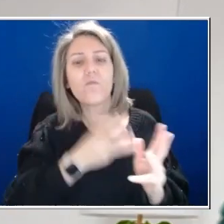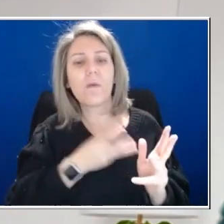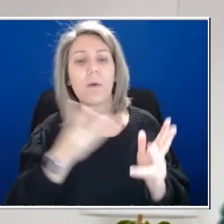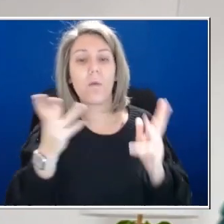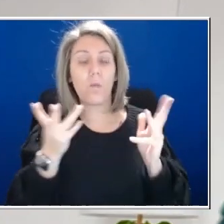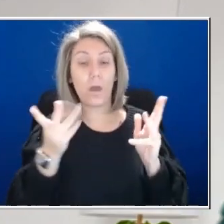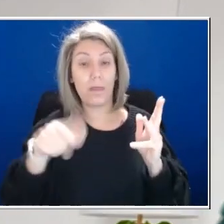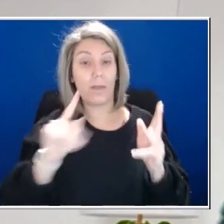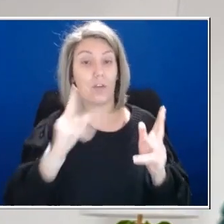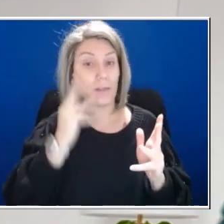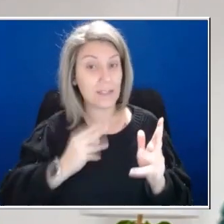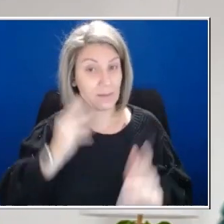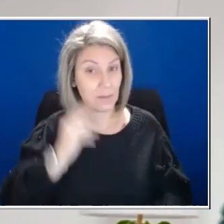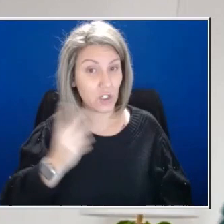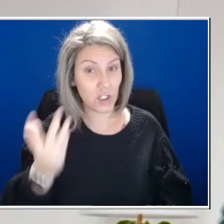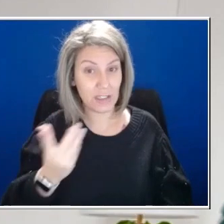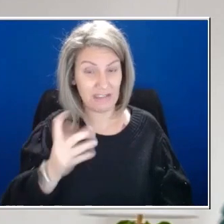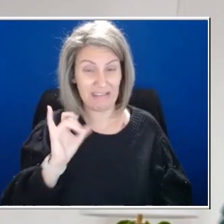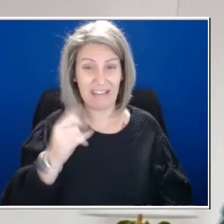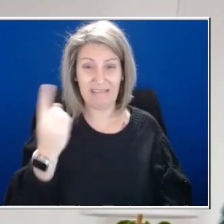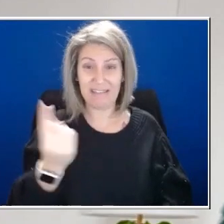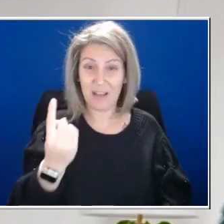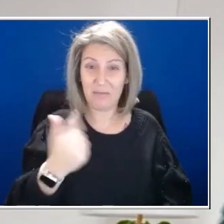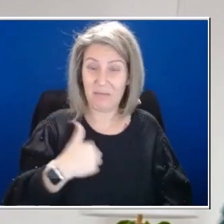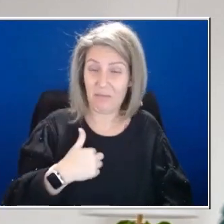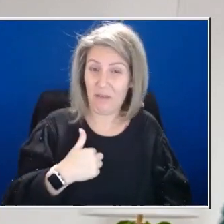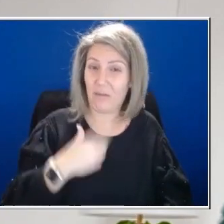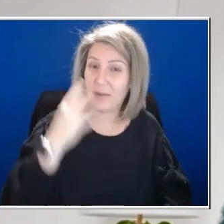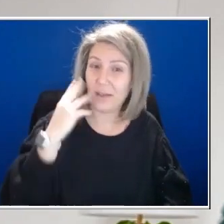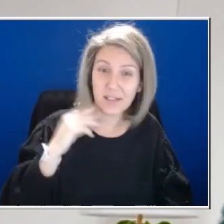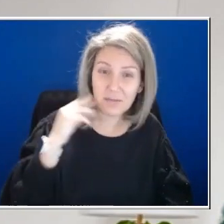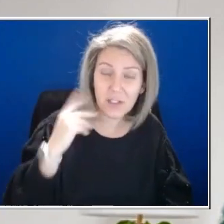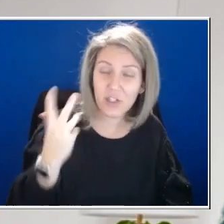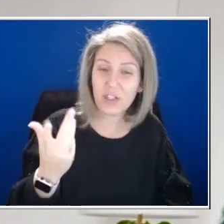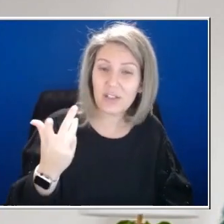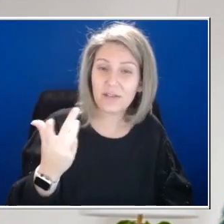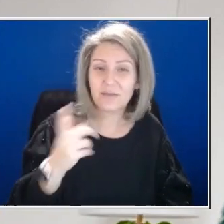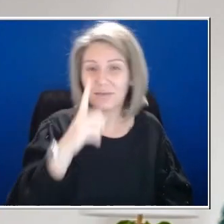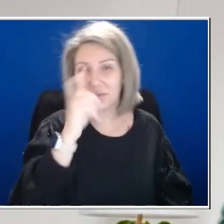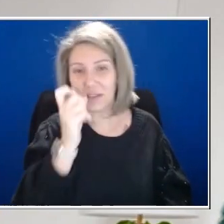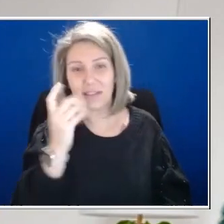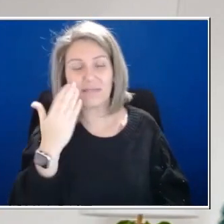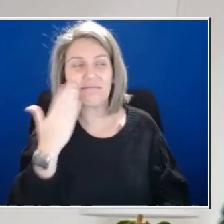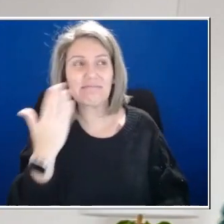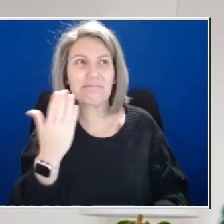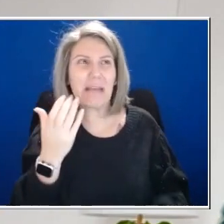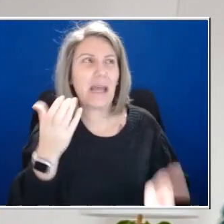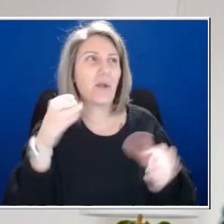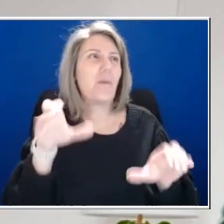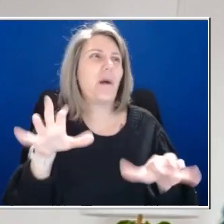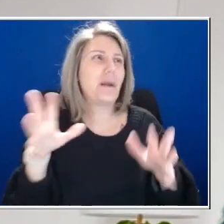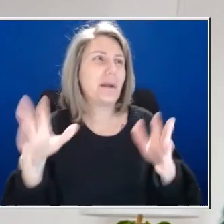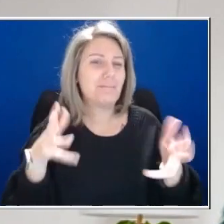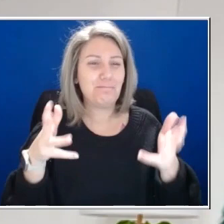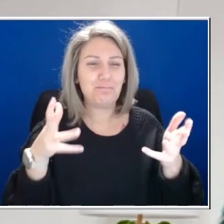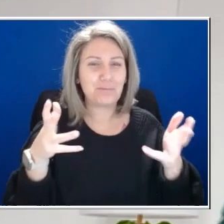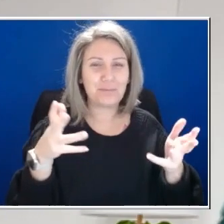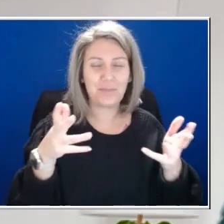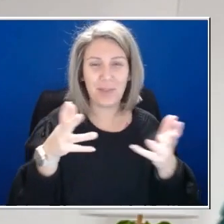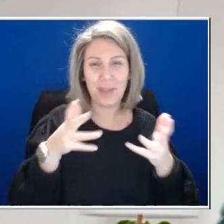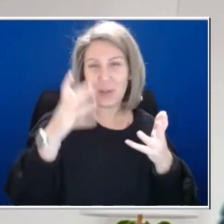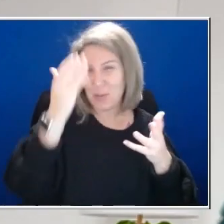they are experiencing? Is that something that I'm experiencing? Because I don't want to just go off of an internet